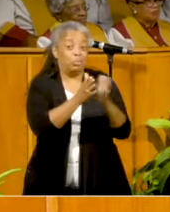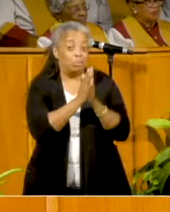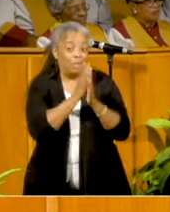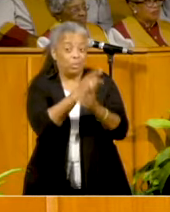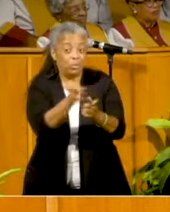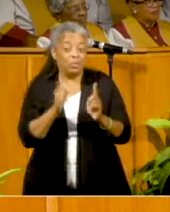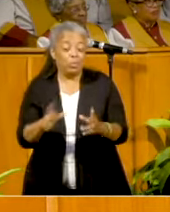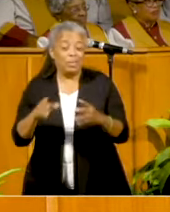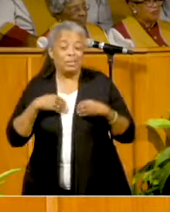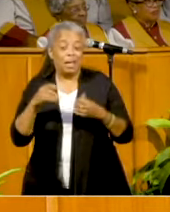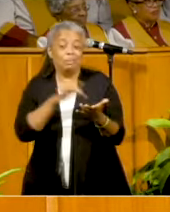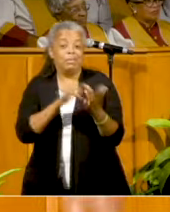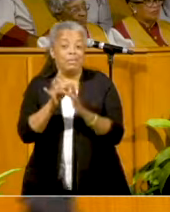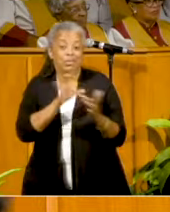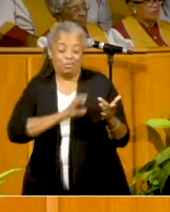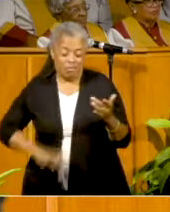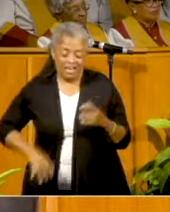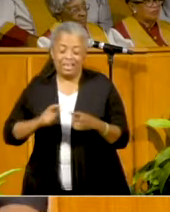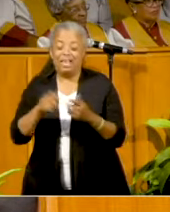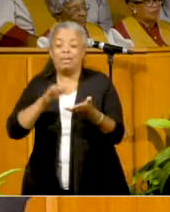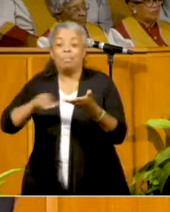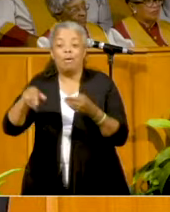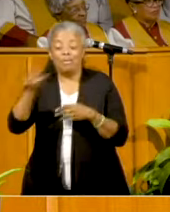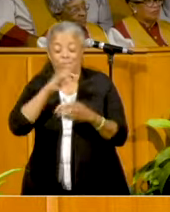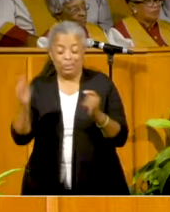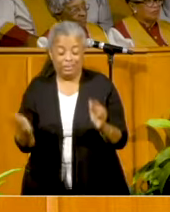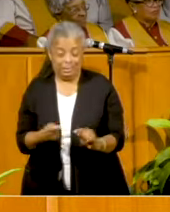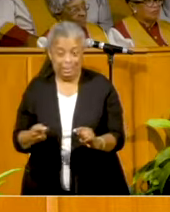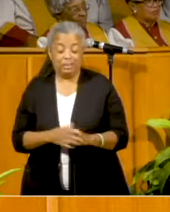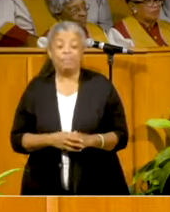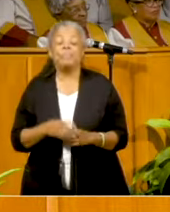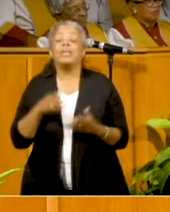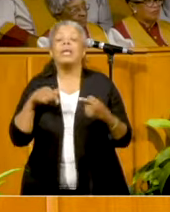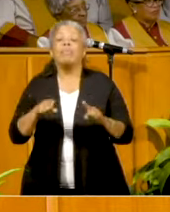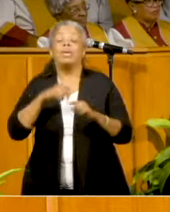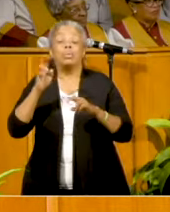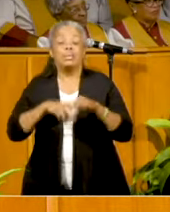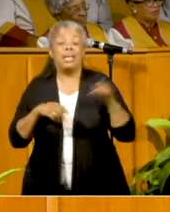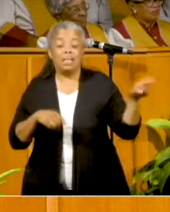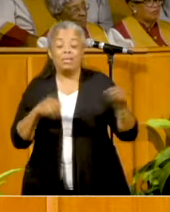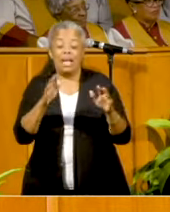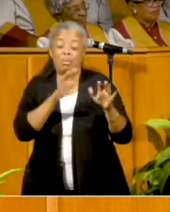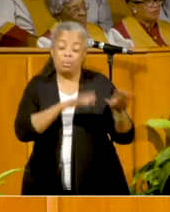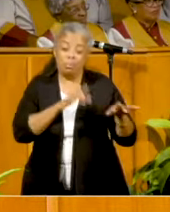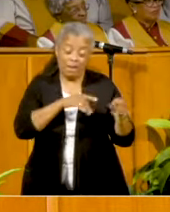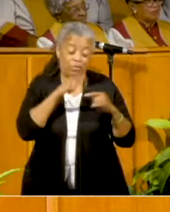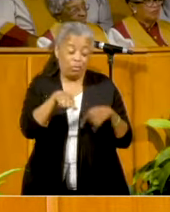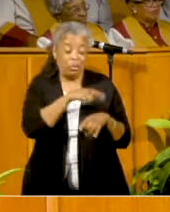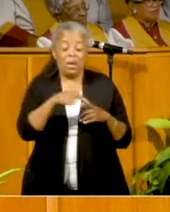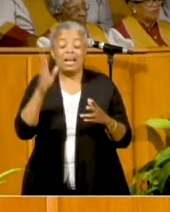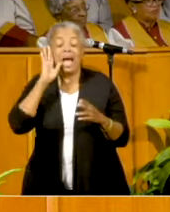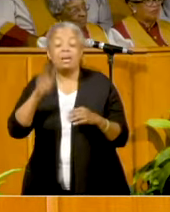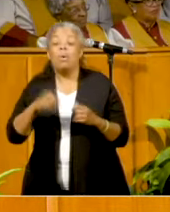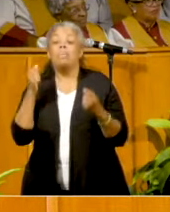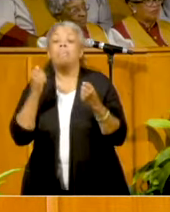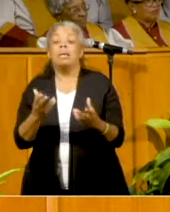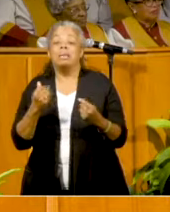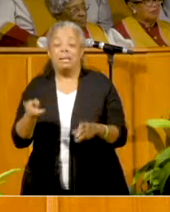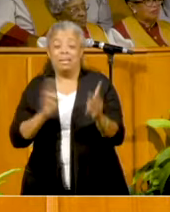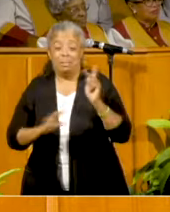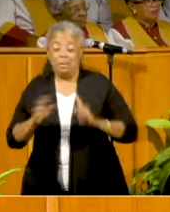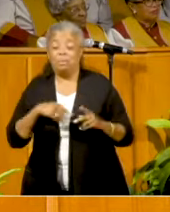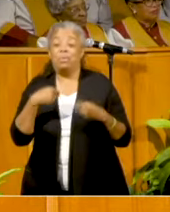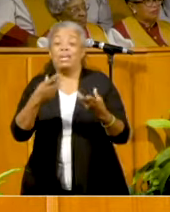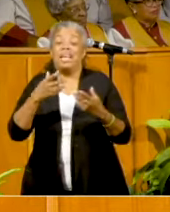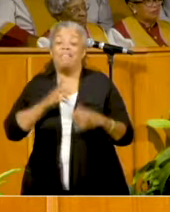you to accept Jesus Christ in the pardon of your sins. And while you would sit there, they'd be praying for you. And I know a whole lot of folk who gave